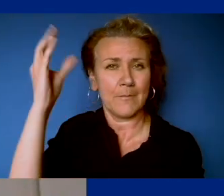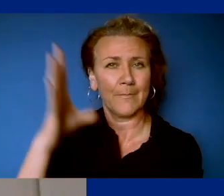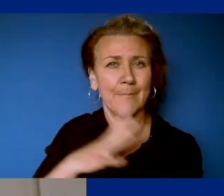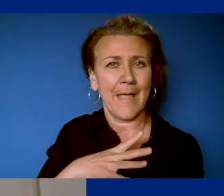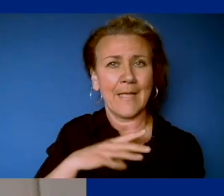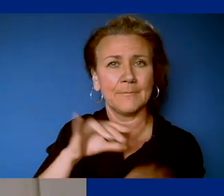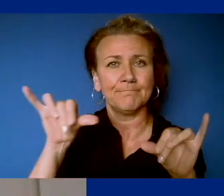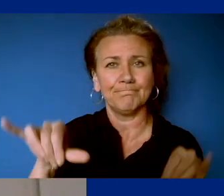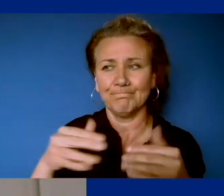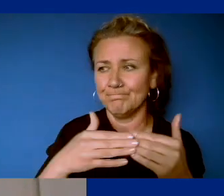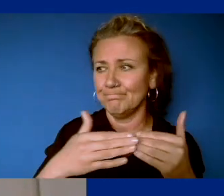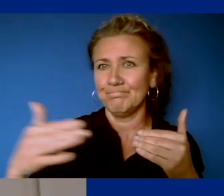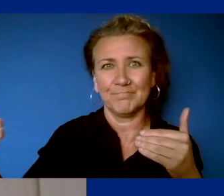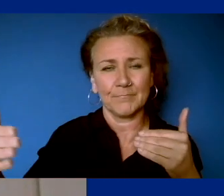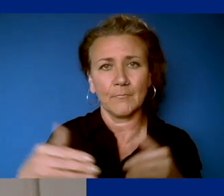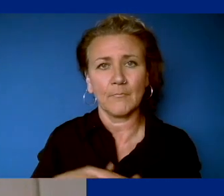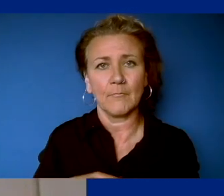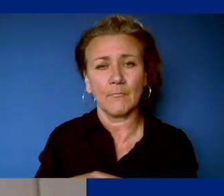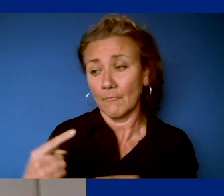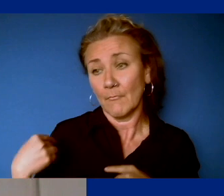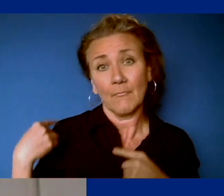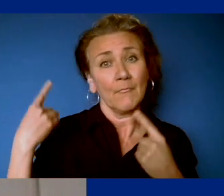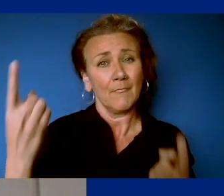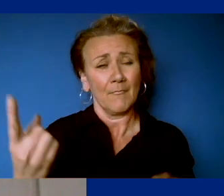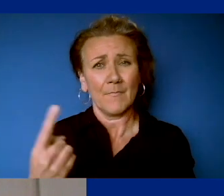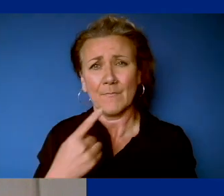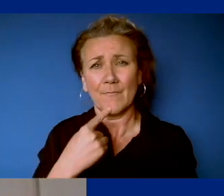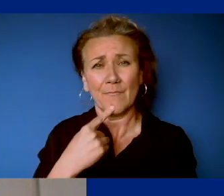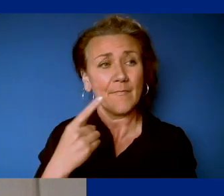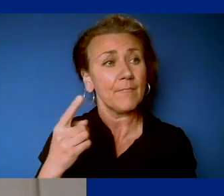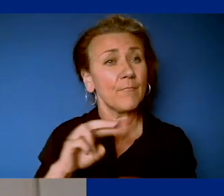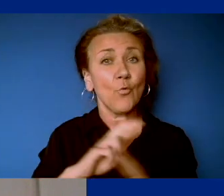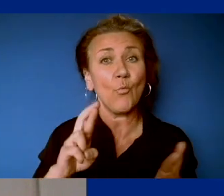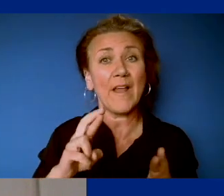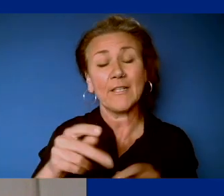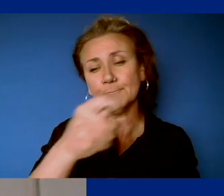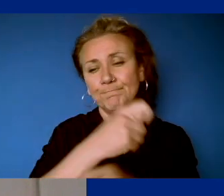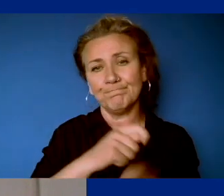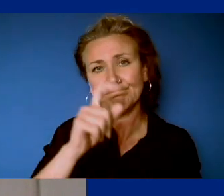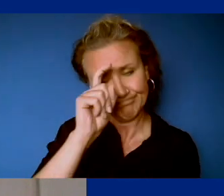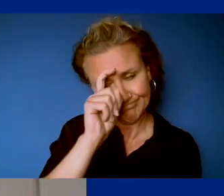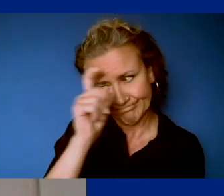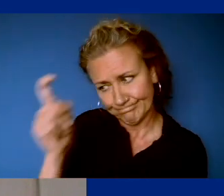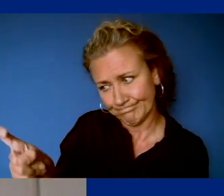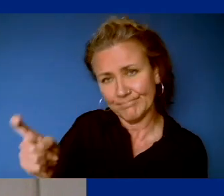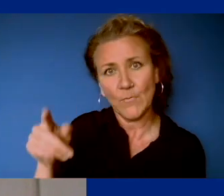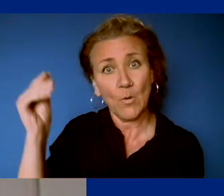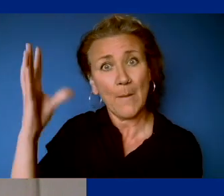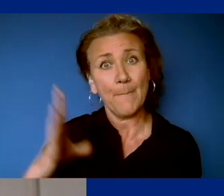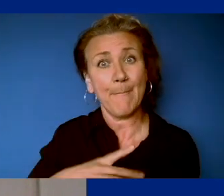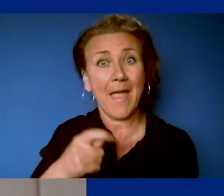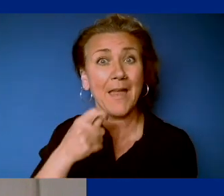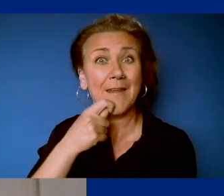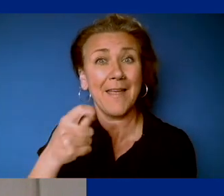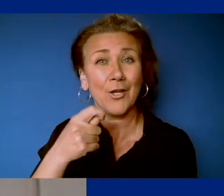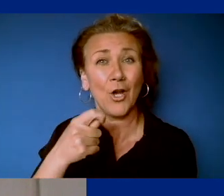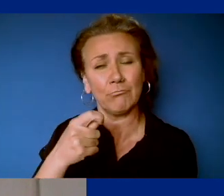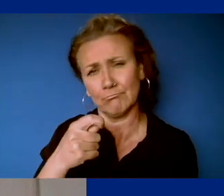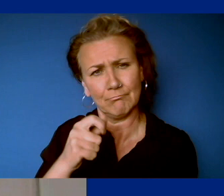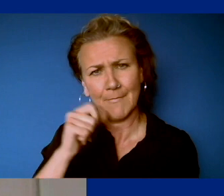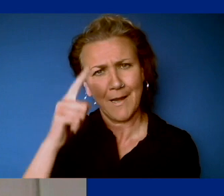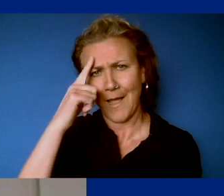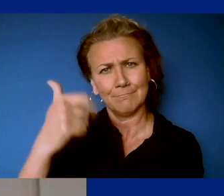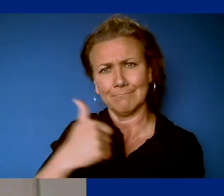and they're made by men. Over the last year, she has said it wasn't her choice to give up her time slot to a male anchor